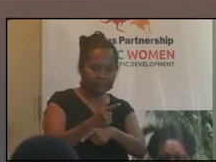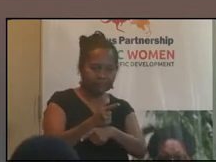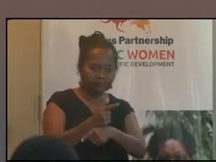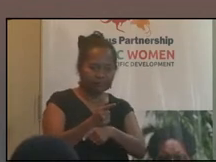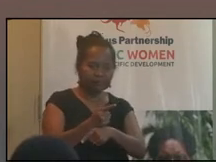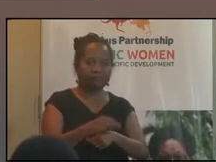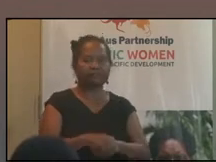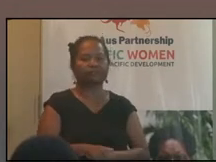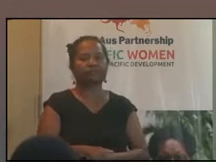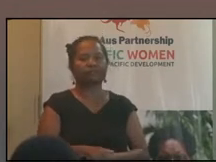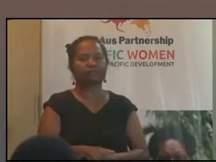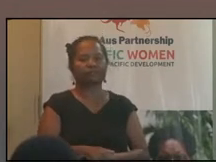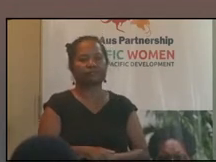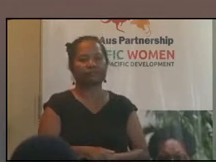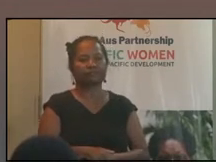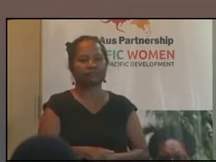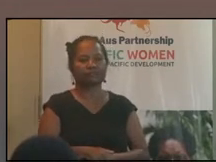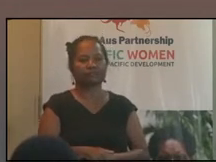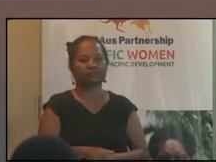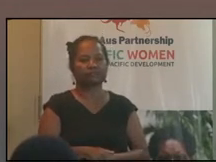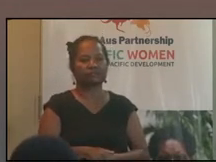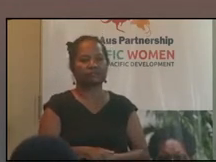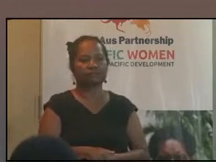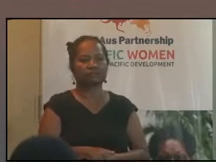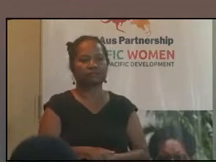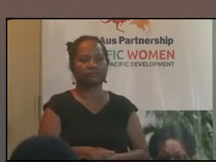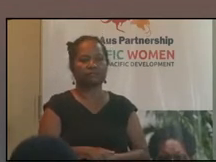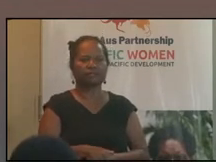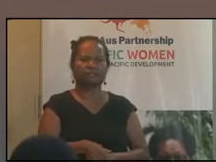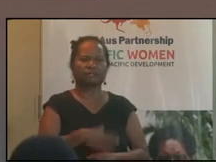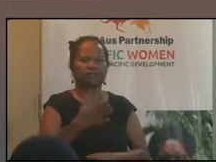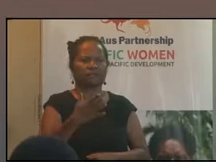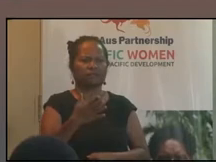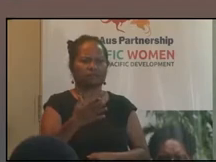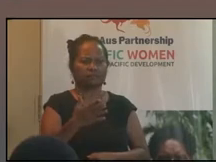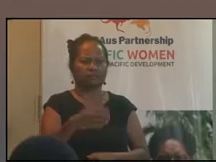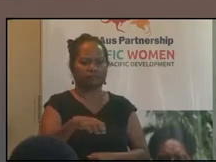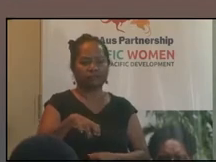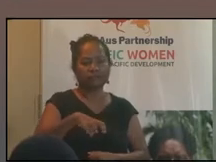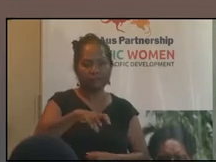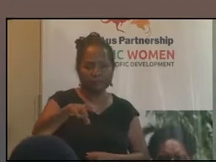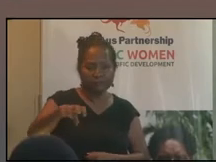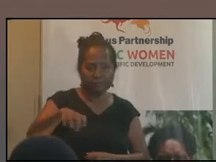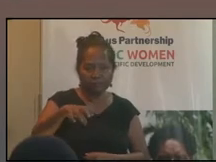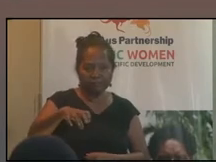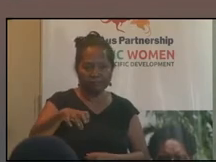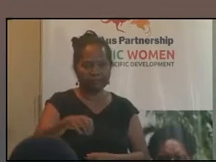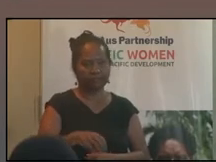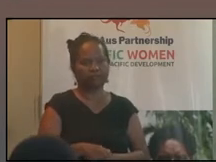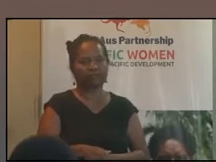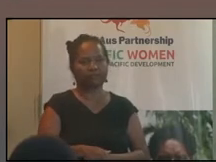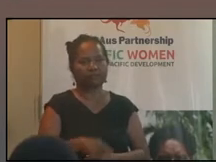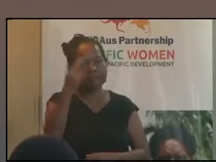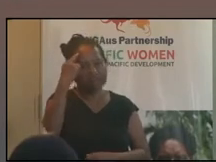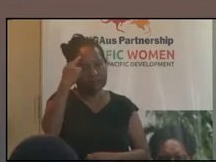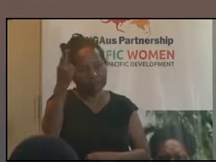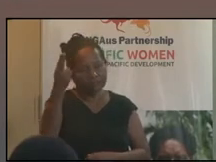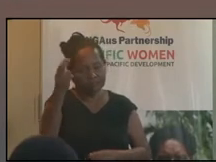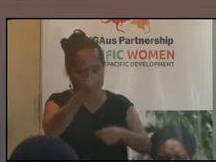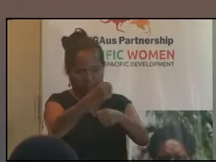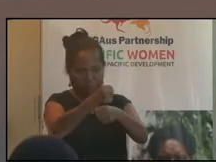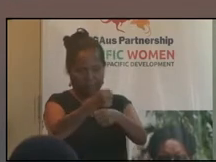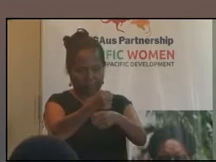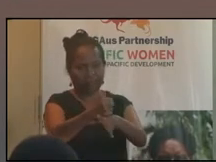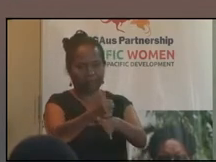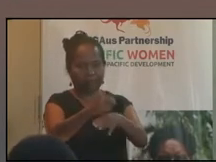So on the scale in the regional level, we have done poorly. At the international level, we've done poorly in the national parliament.